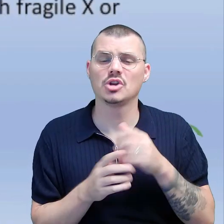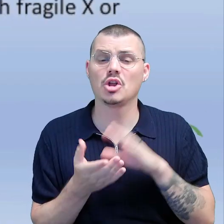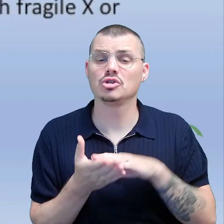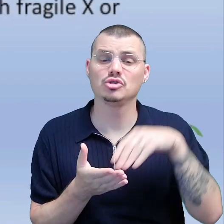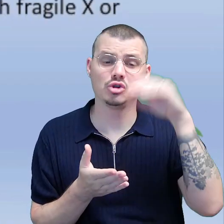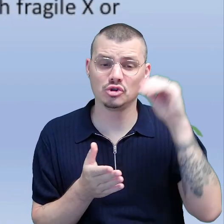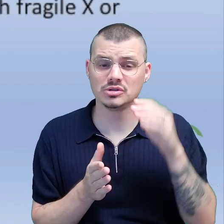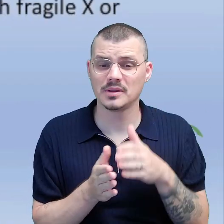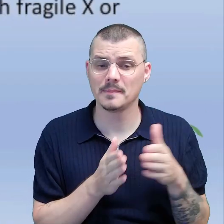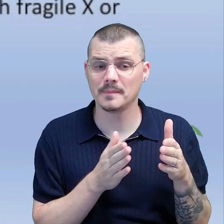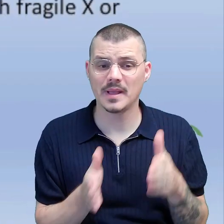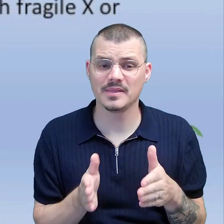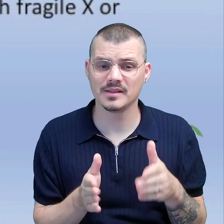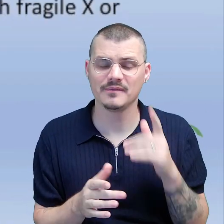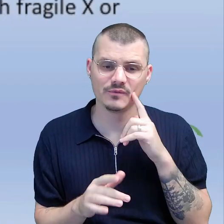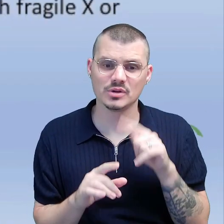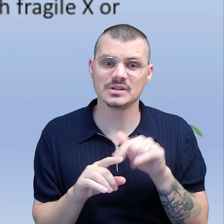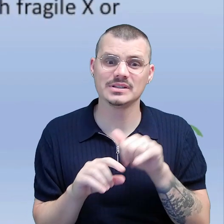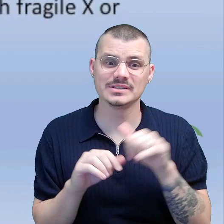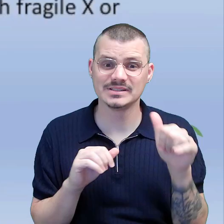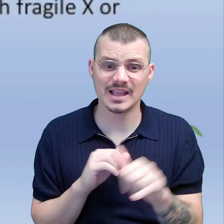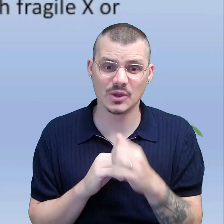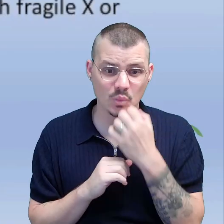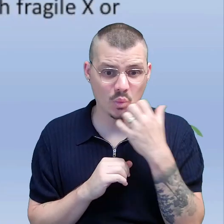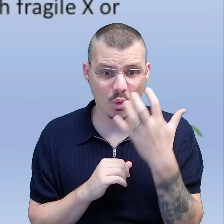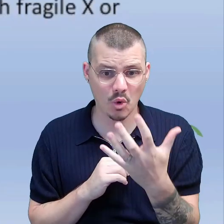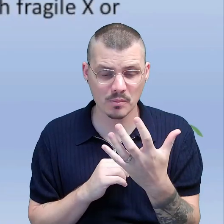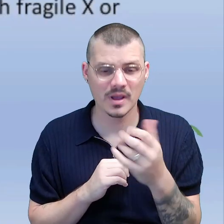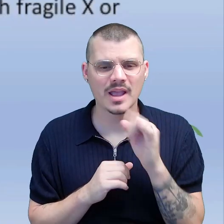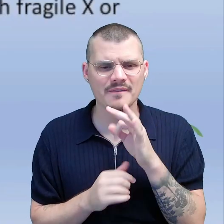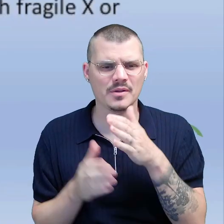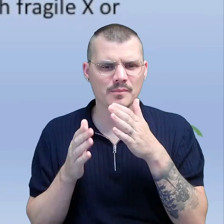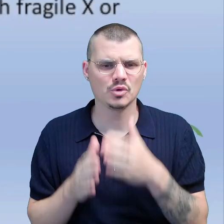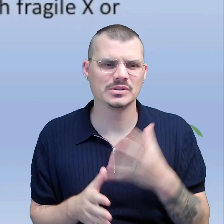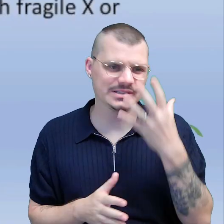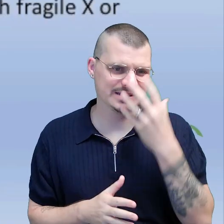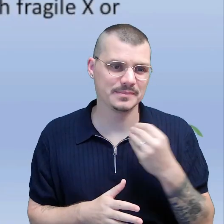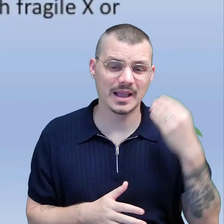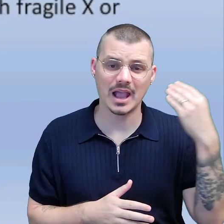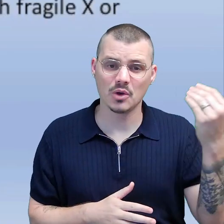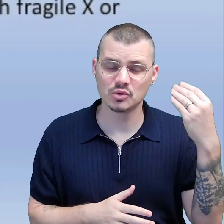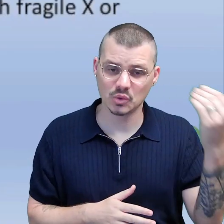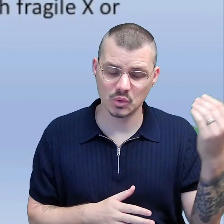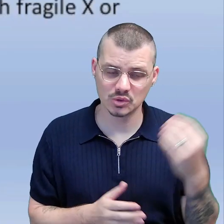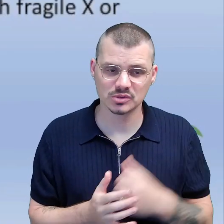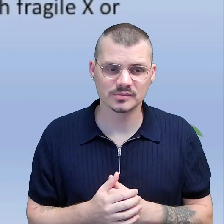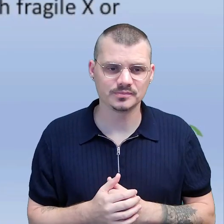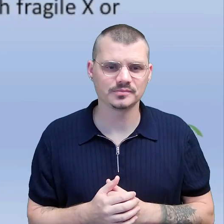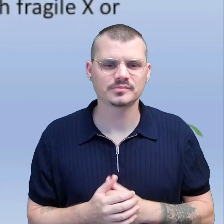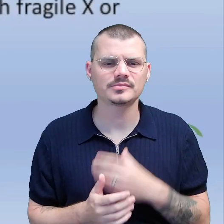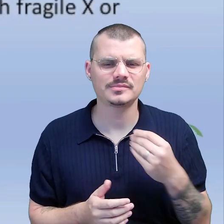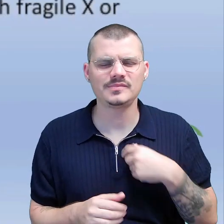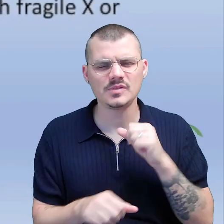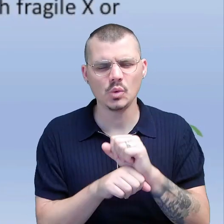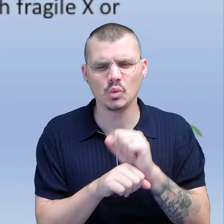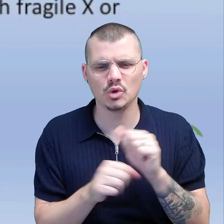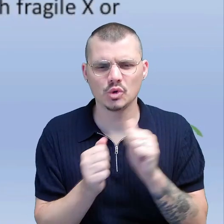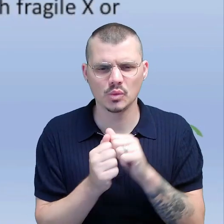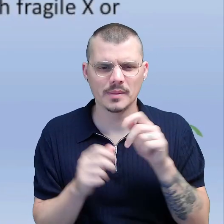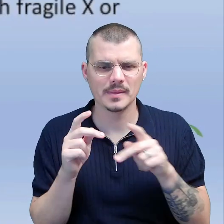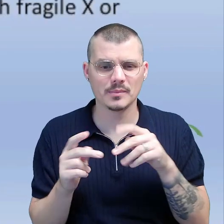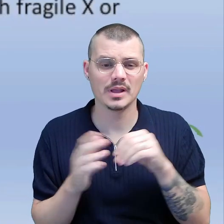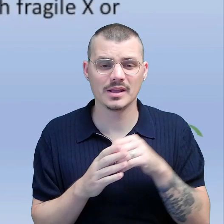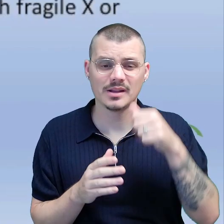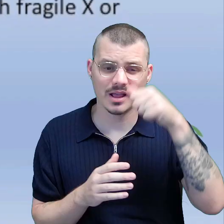It was a learned method for staying warm if the people were sleeping out of doors. And I worked